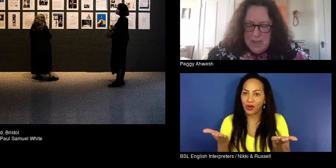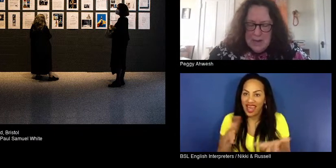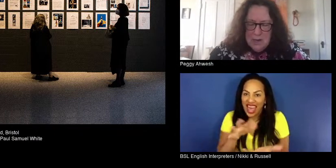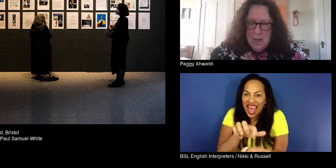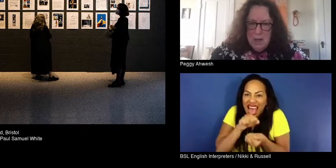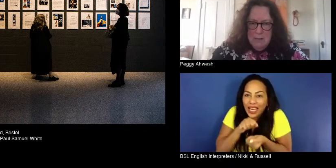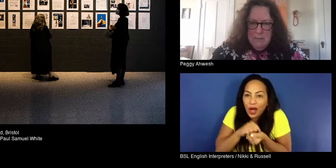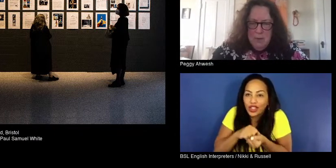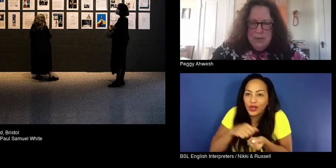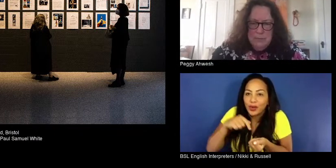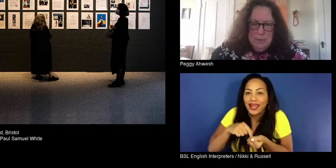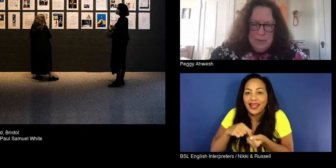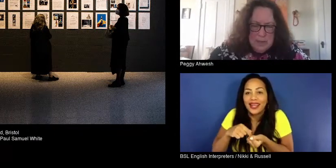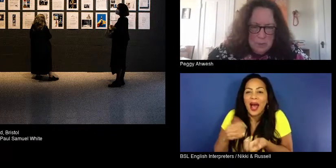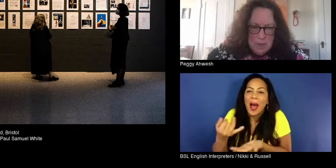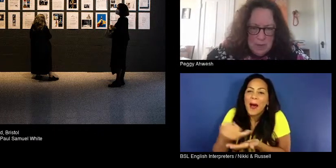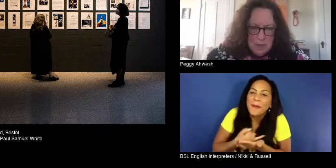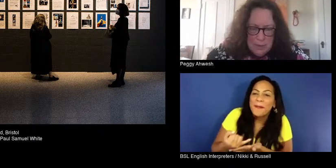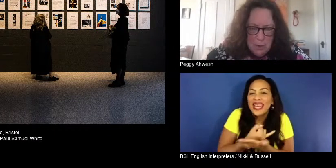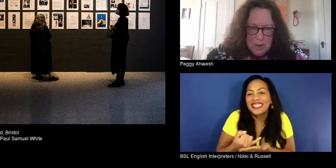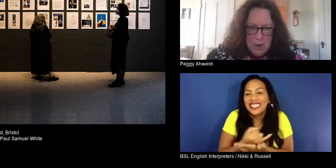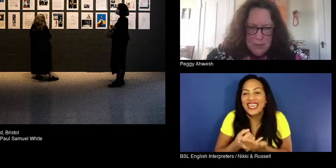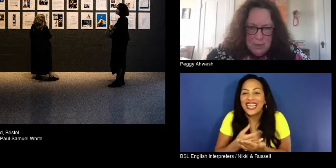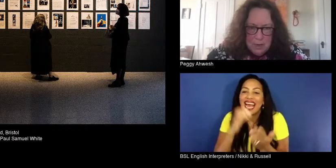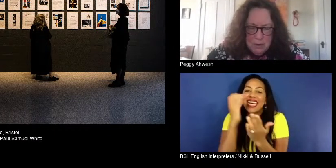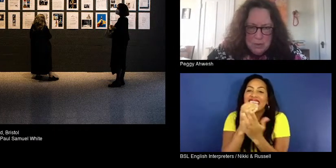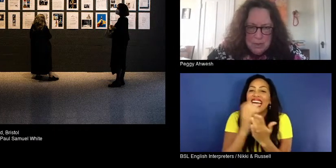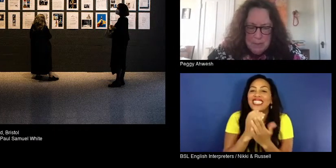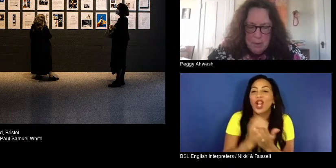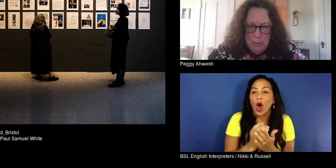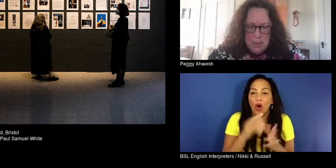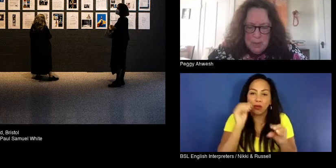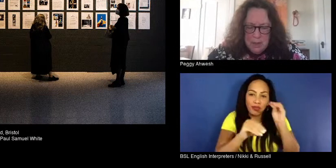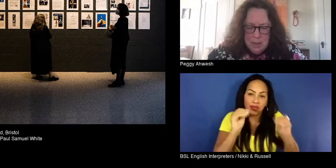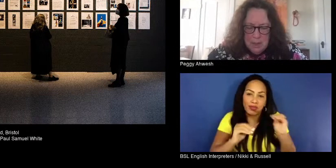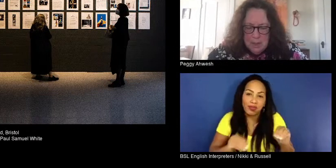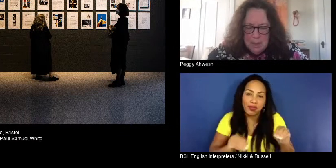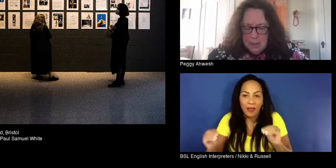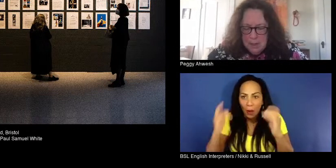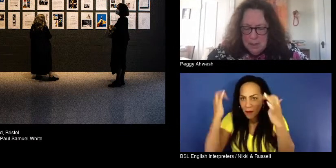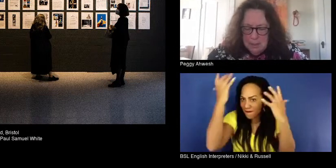sort of catalog of all the different things that were kind of floating around in the culture at that moment.